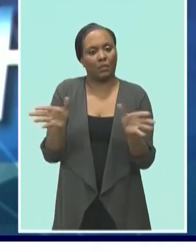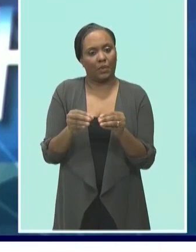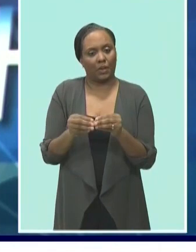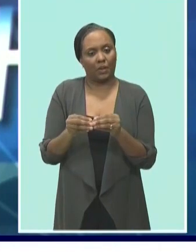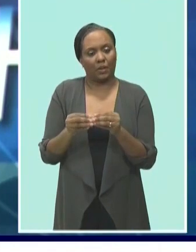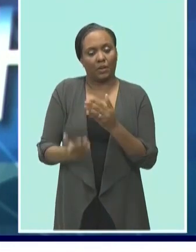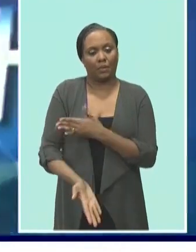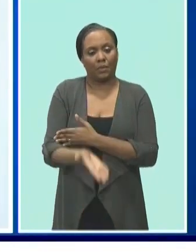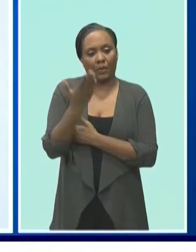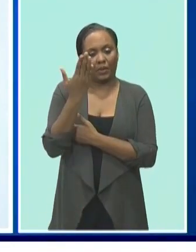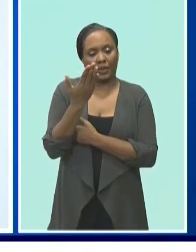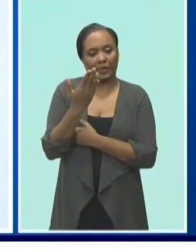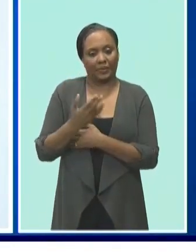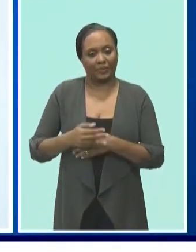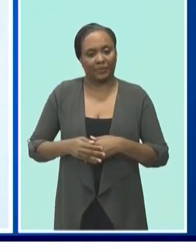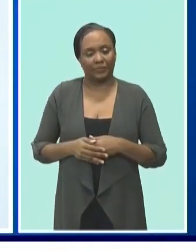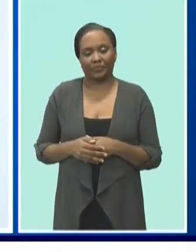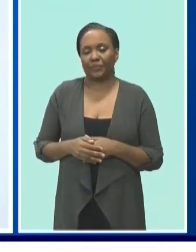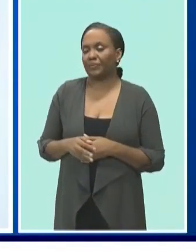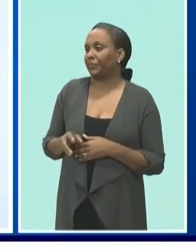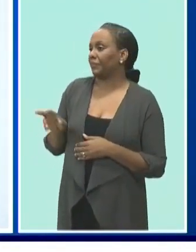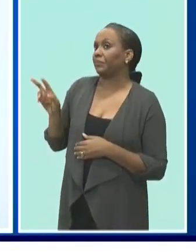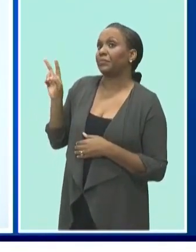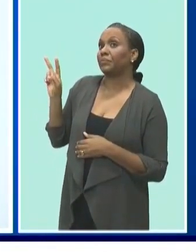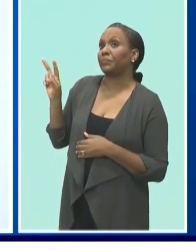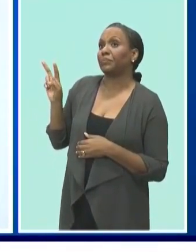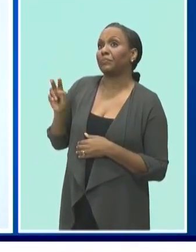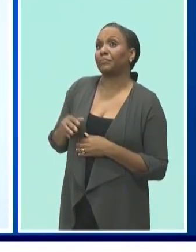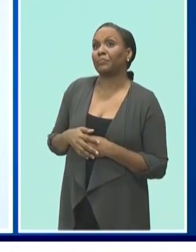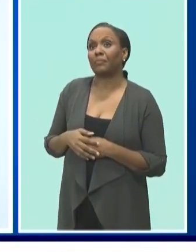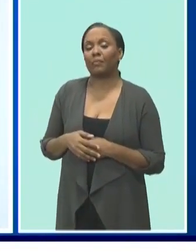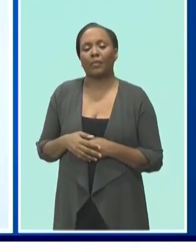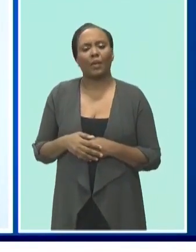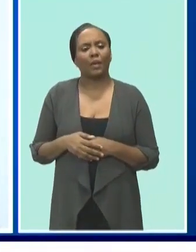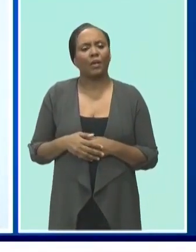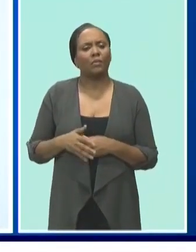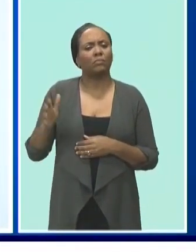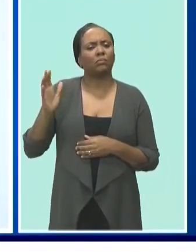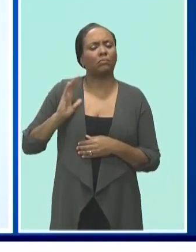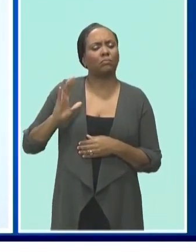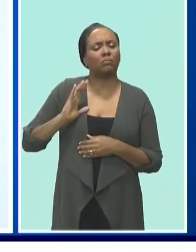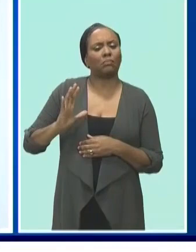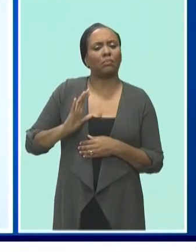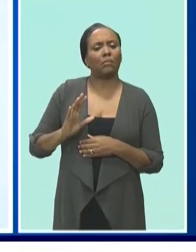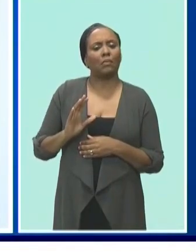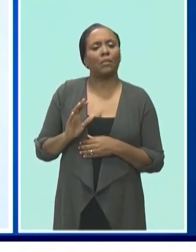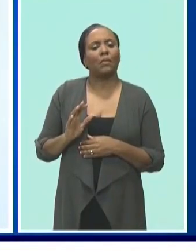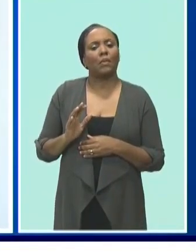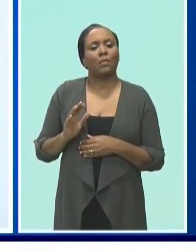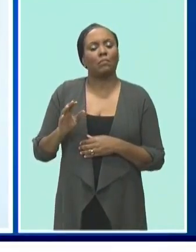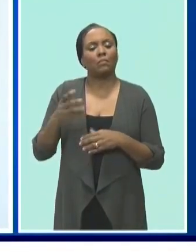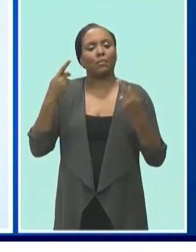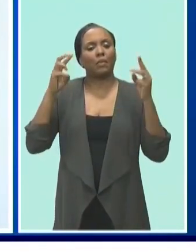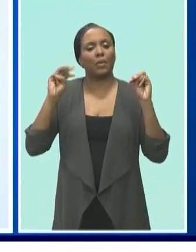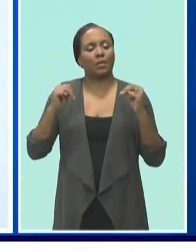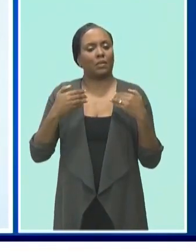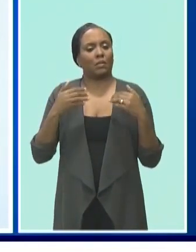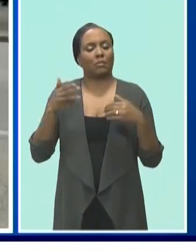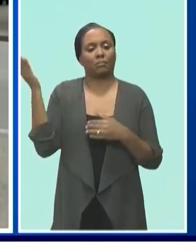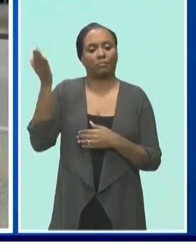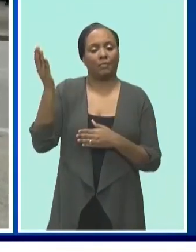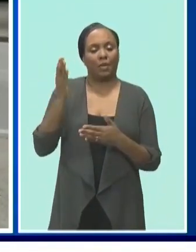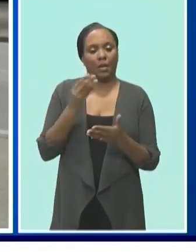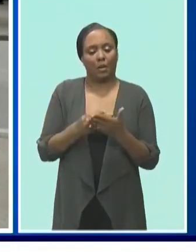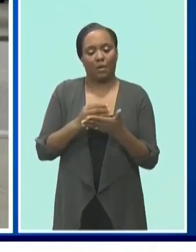Here's Lisa Broom. In her budget earlier this year, Prime Minister Mia Amor-Motley announced a slew of taxes that would affect